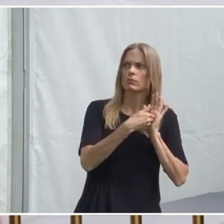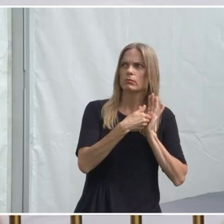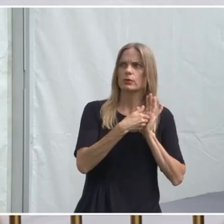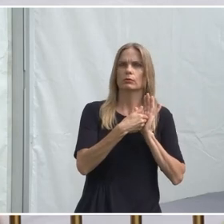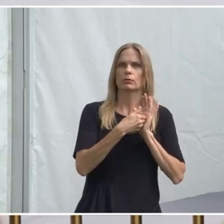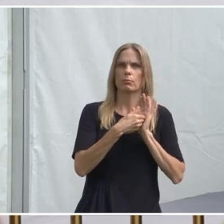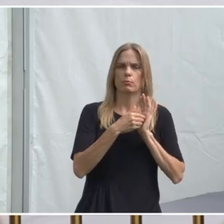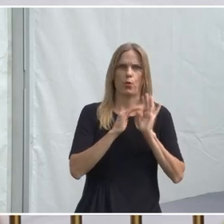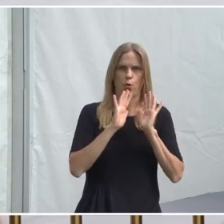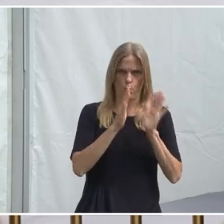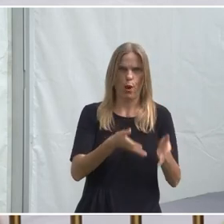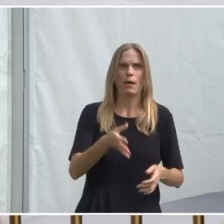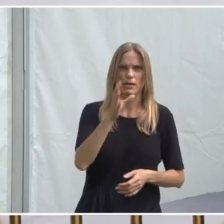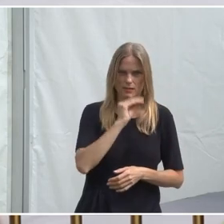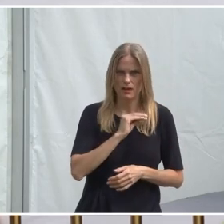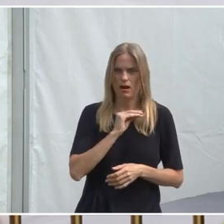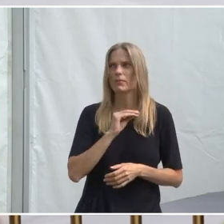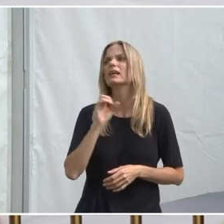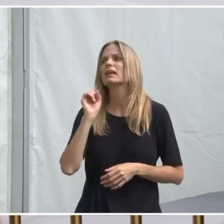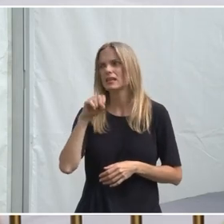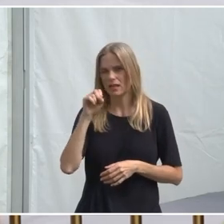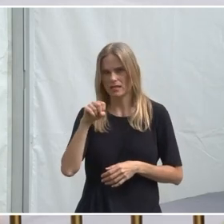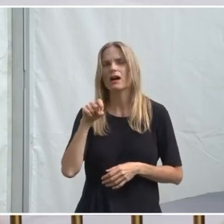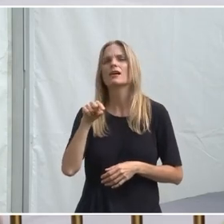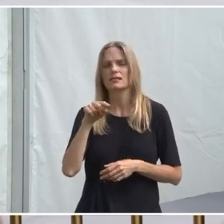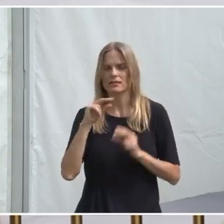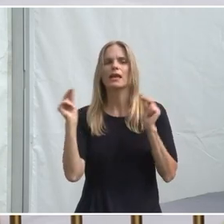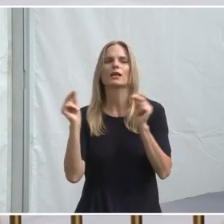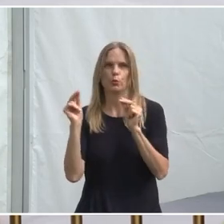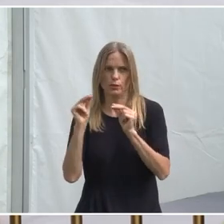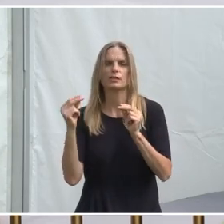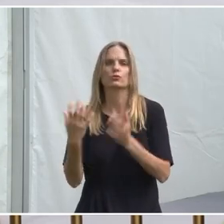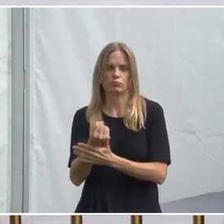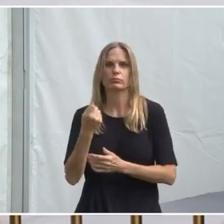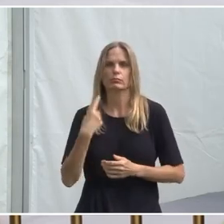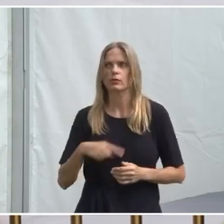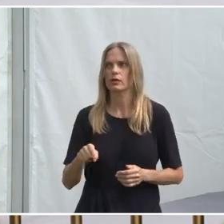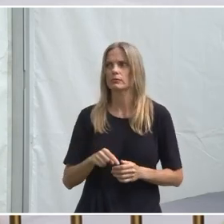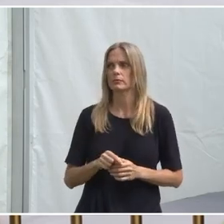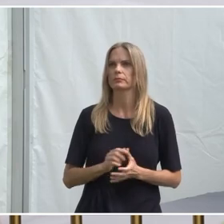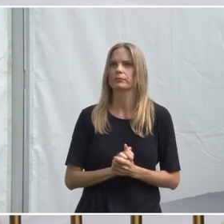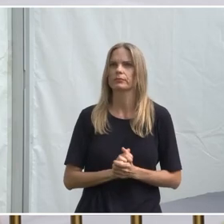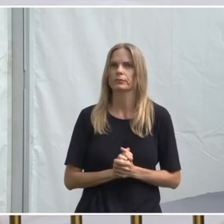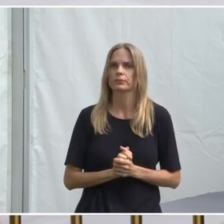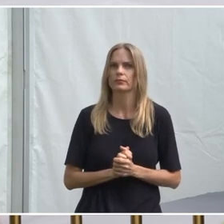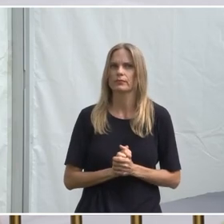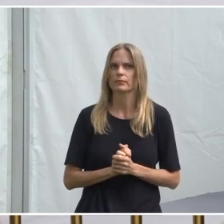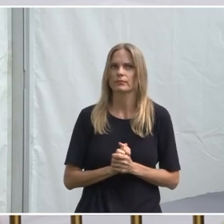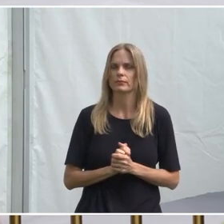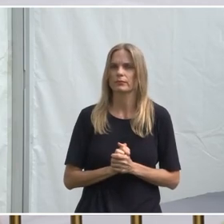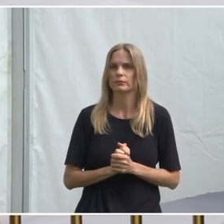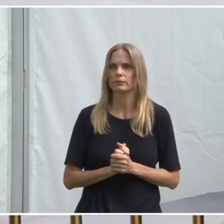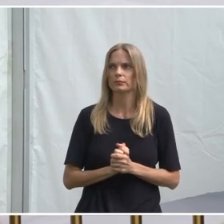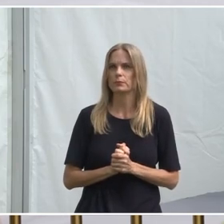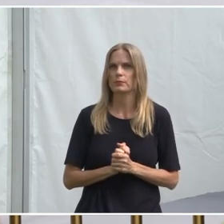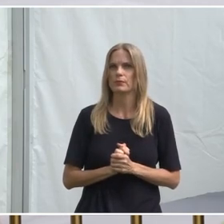out, that those try if you are there's a child crying.